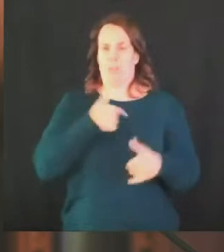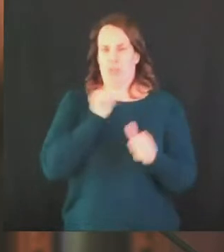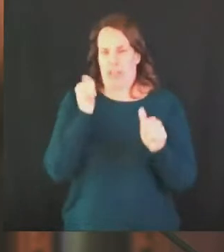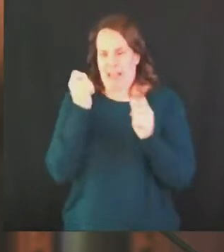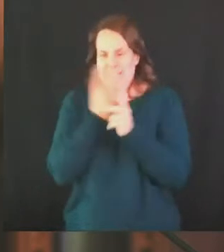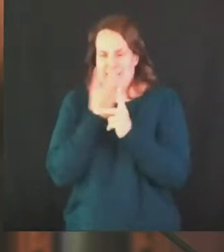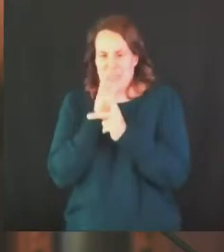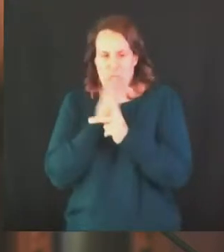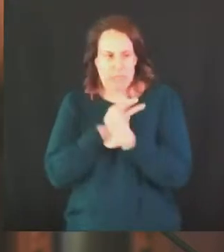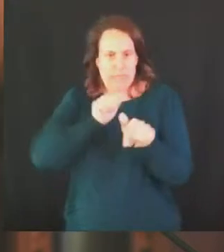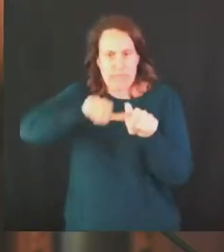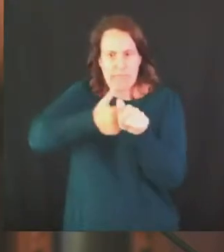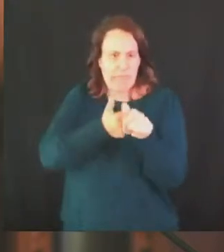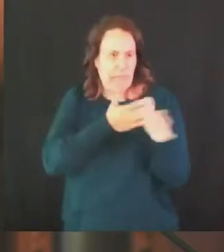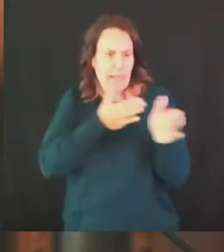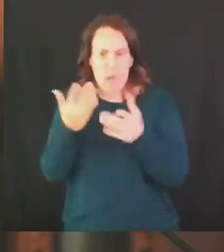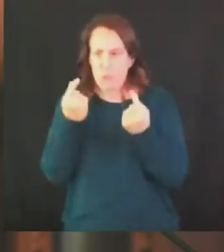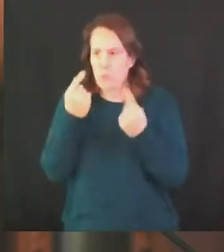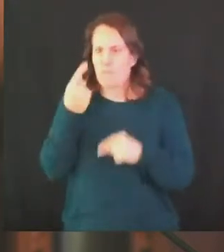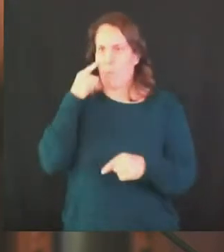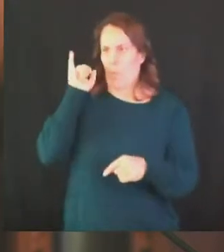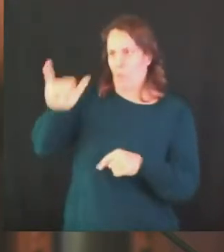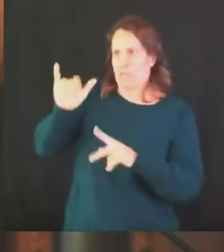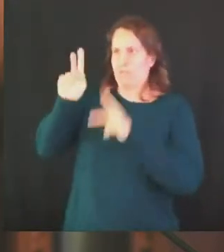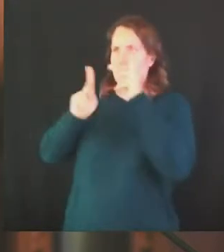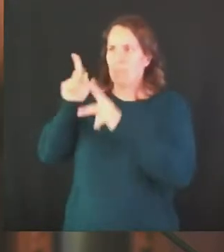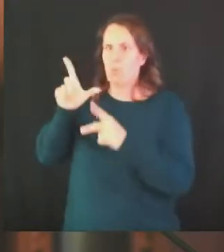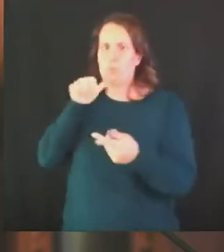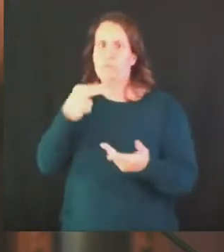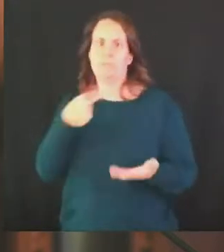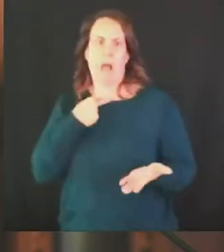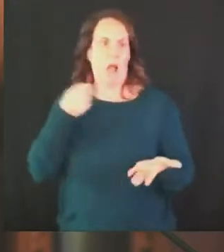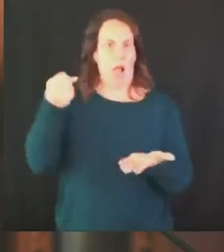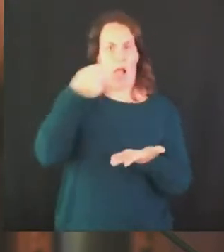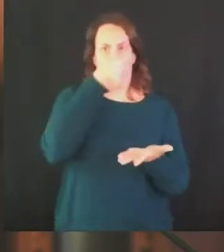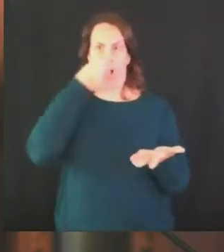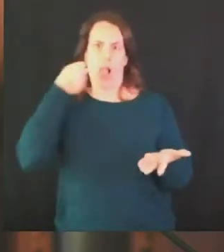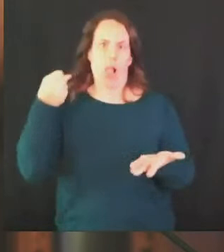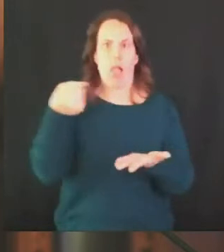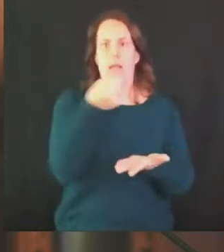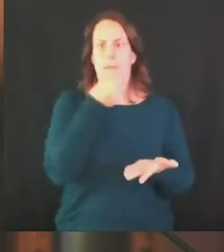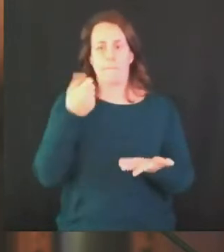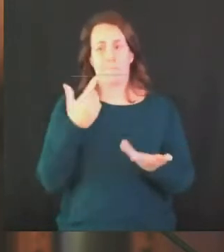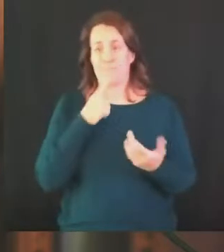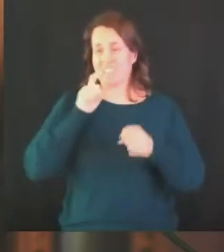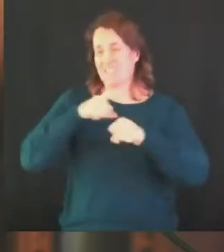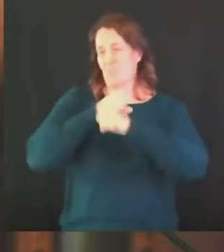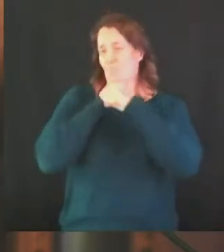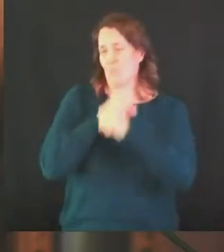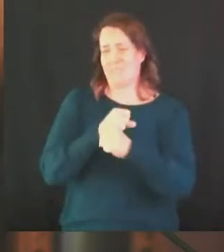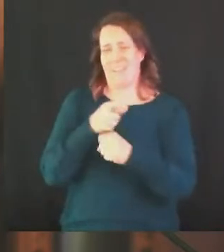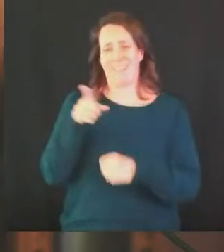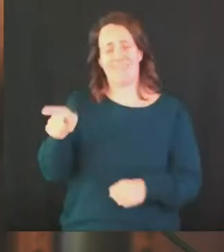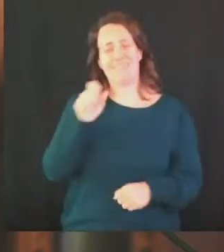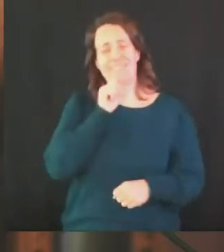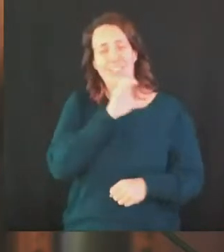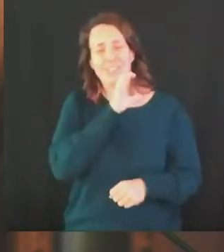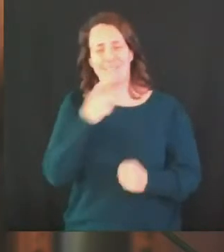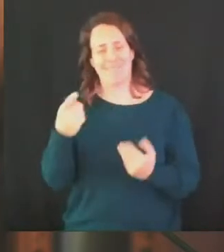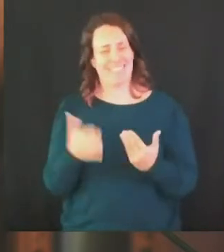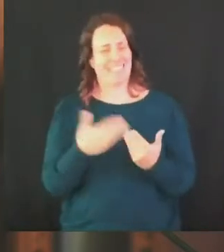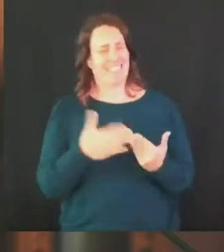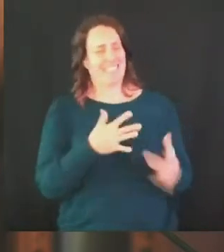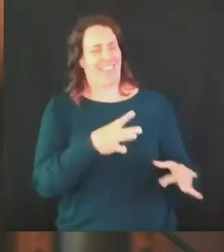protect those really vulnerable citizens while we do everything we can to make sure we have as much bed capacity in our hospitals